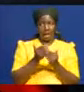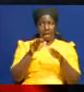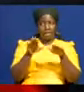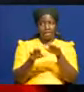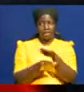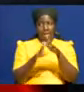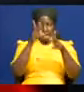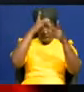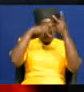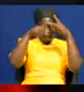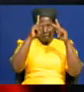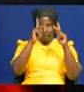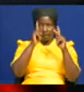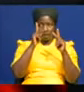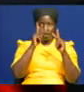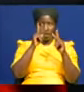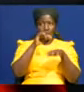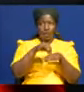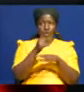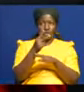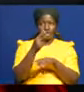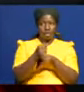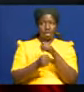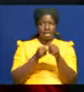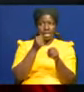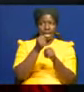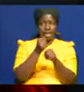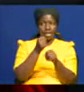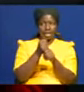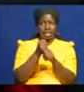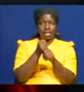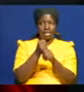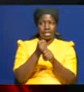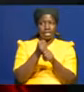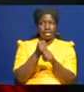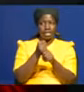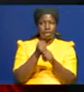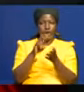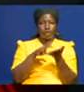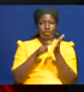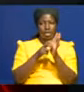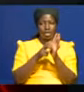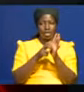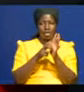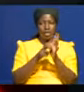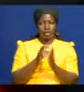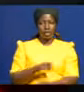2-year renewable contract. Frederick Moki for Lunchtime News.